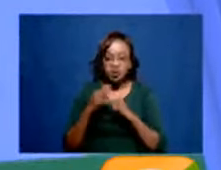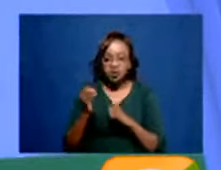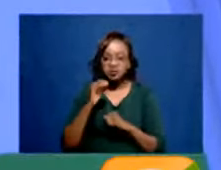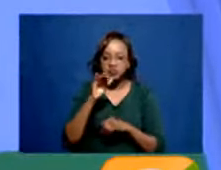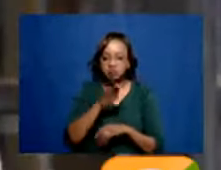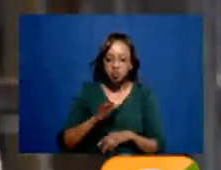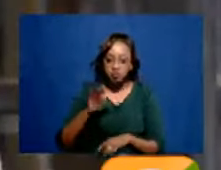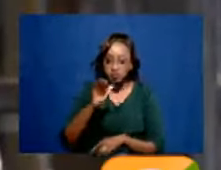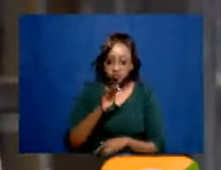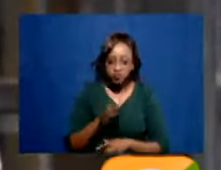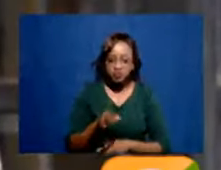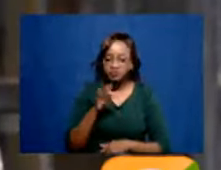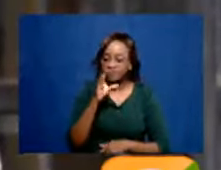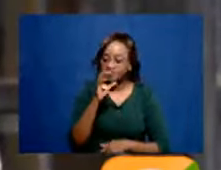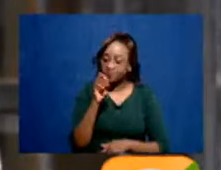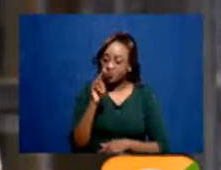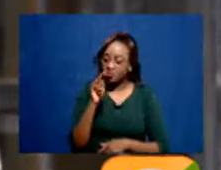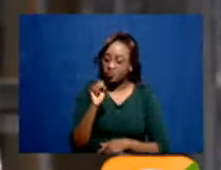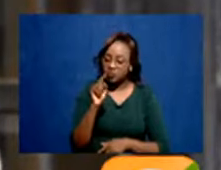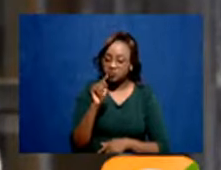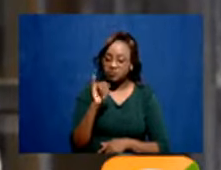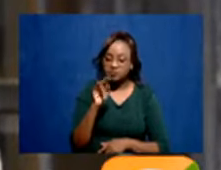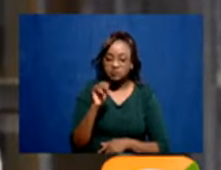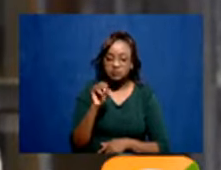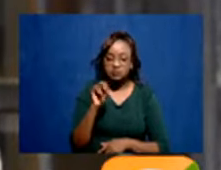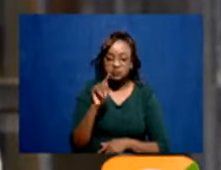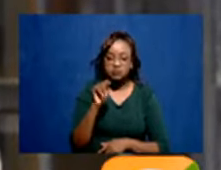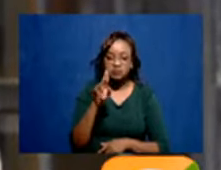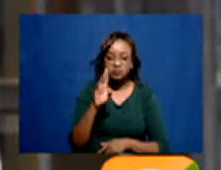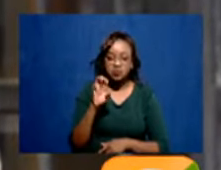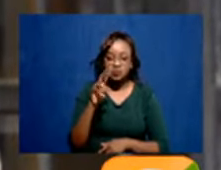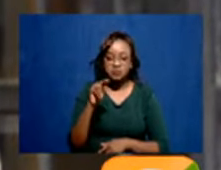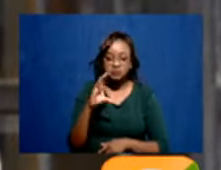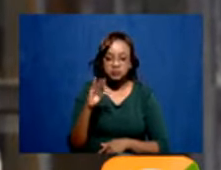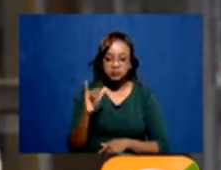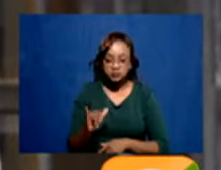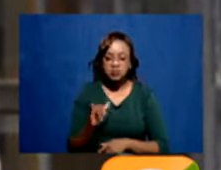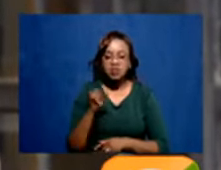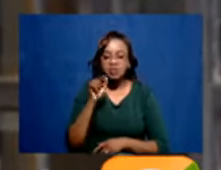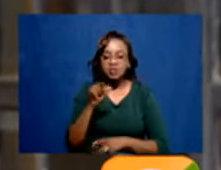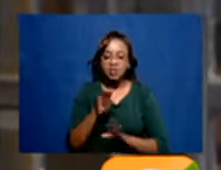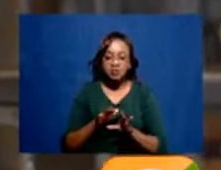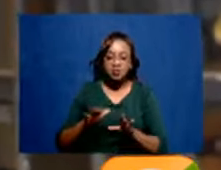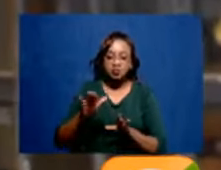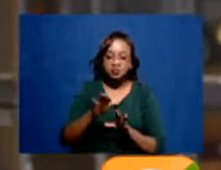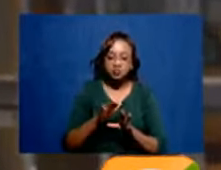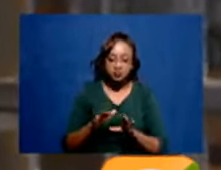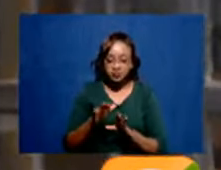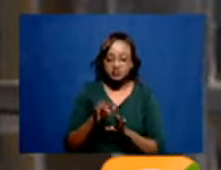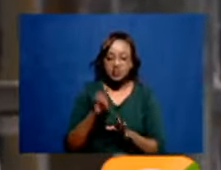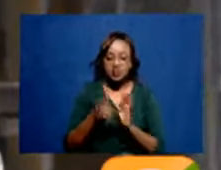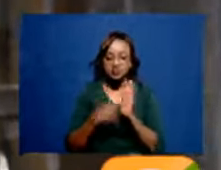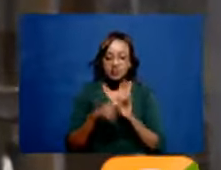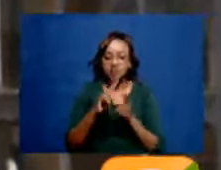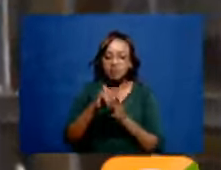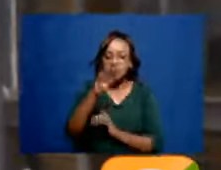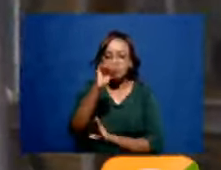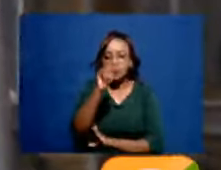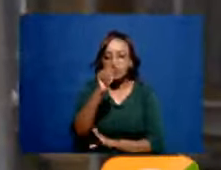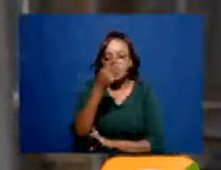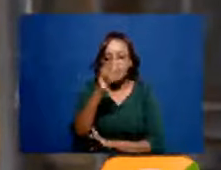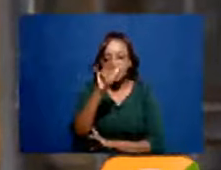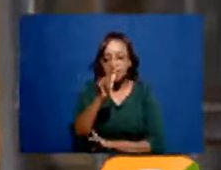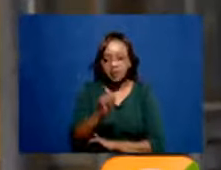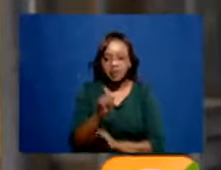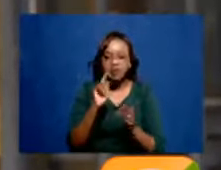constituencies. The constituencies were saved under the law were about 30 constituencies, including Odaya is one of them, I think Daragua is